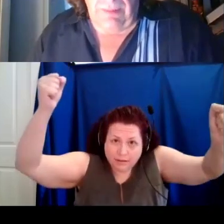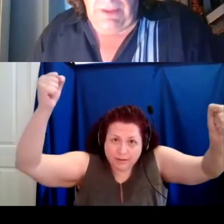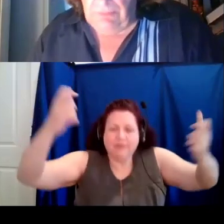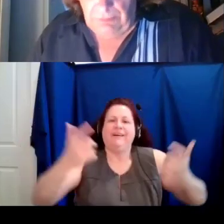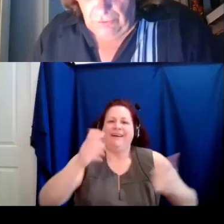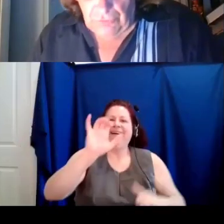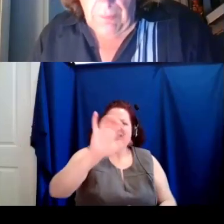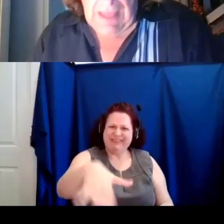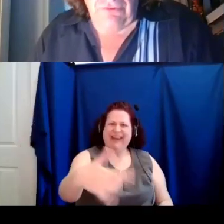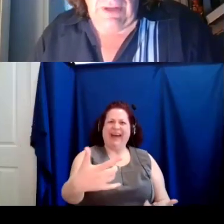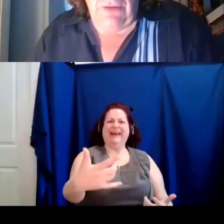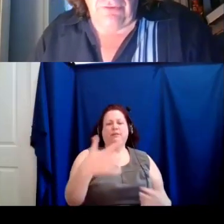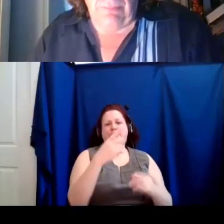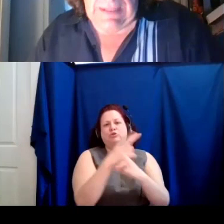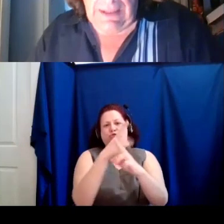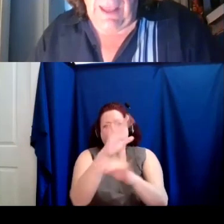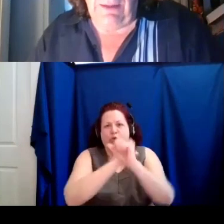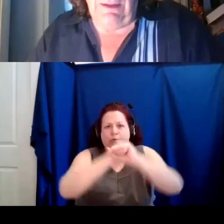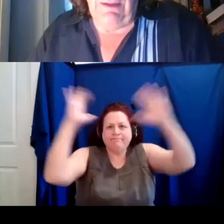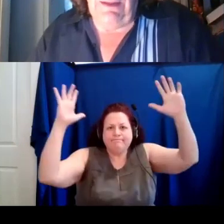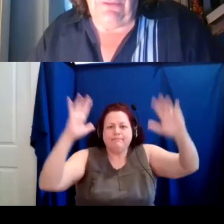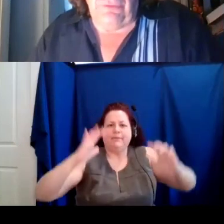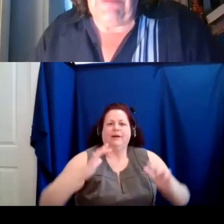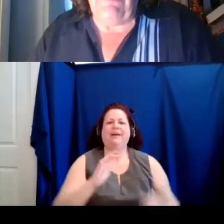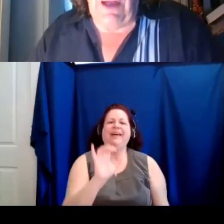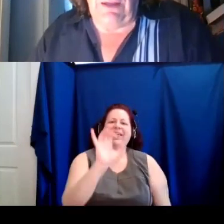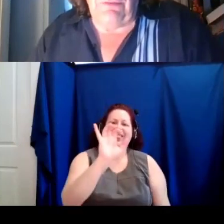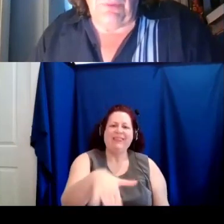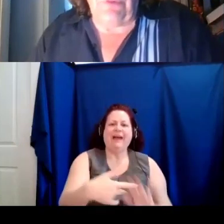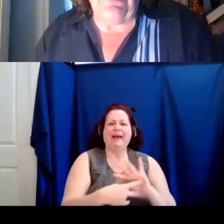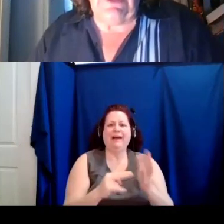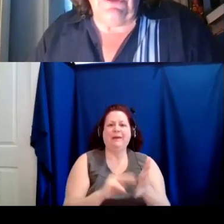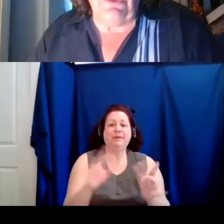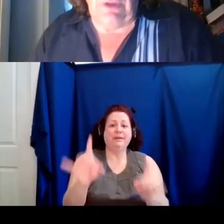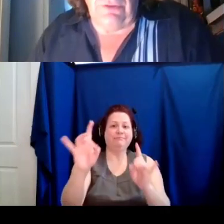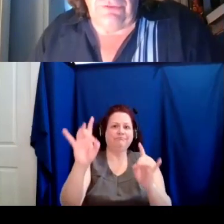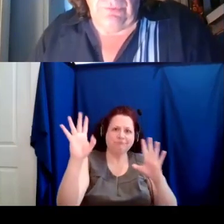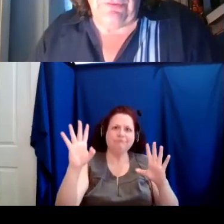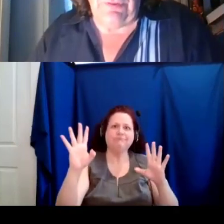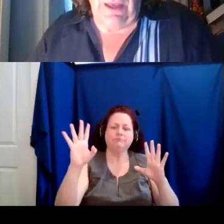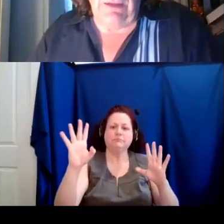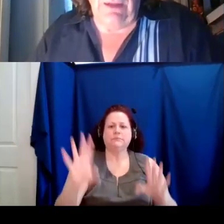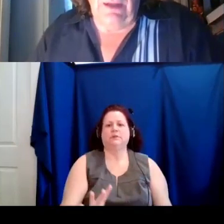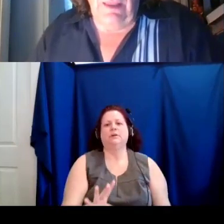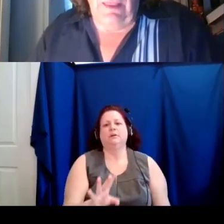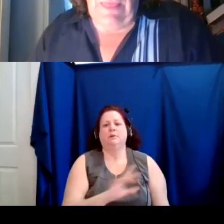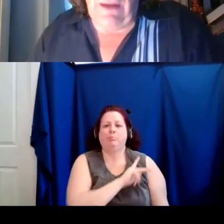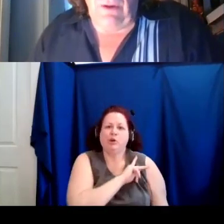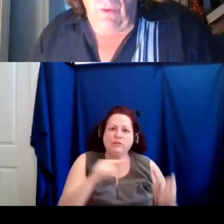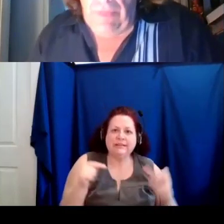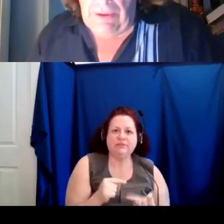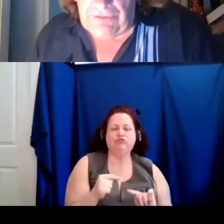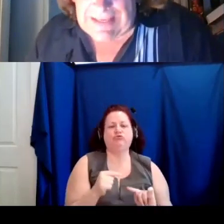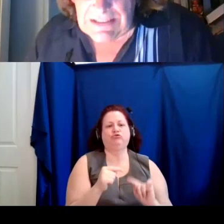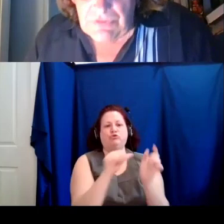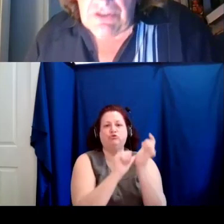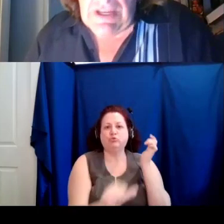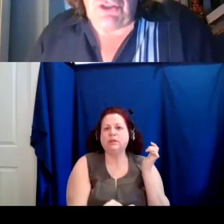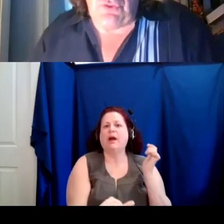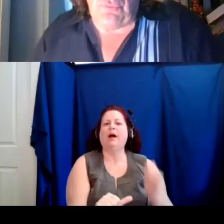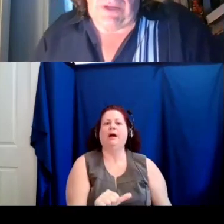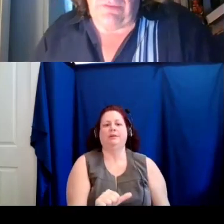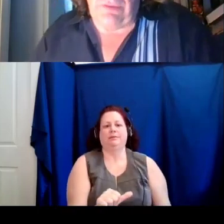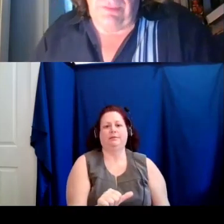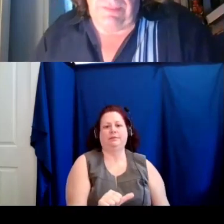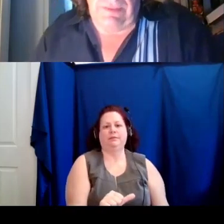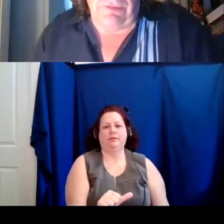with. Use your imagination. But again, extreme violence, personal injury, suicide, that there is a